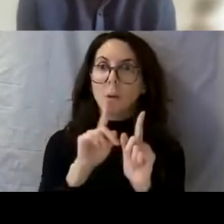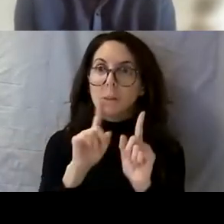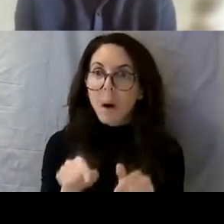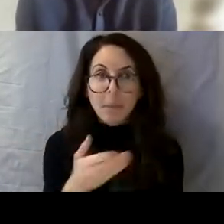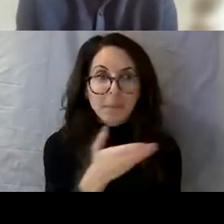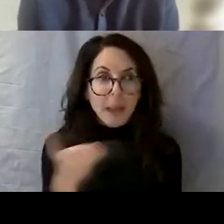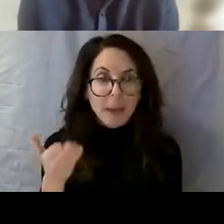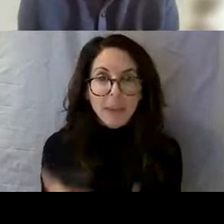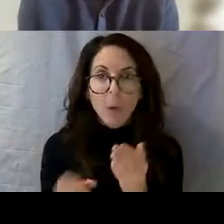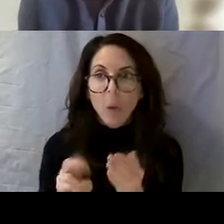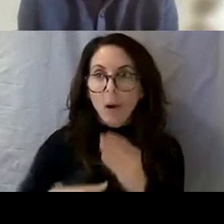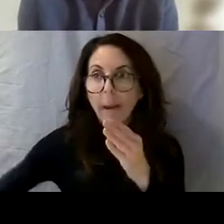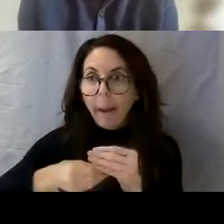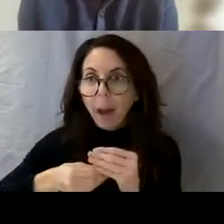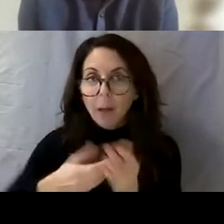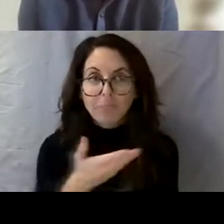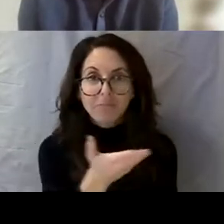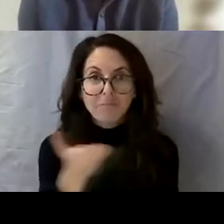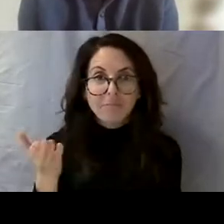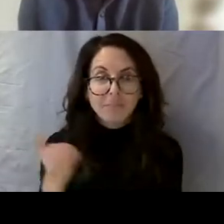to add.